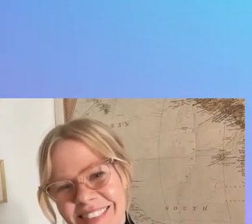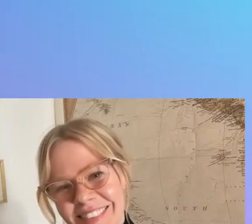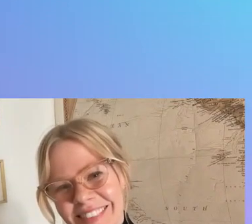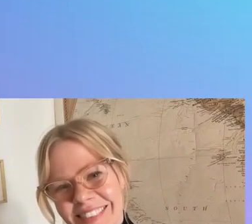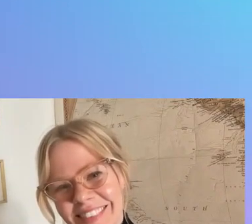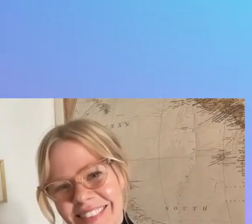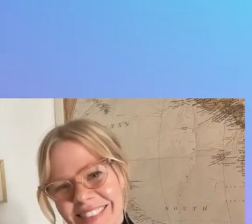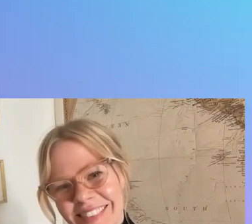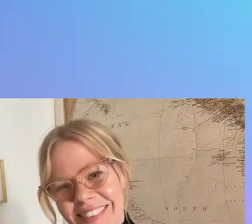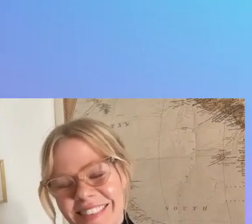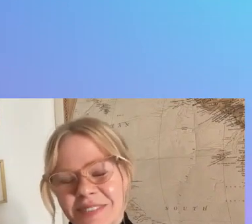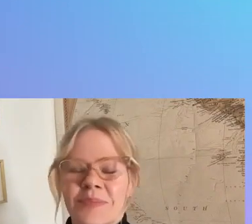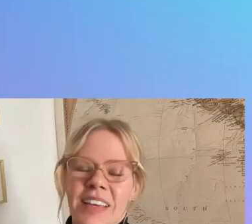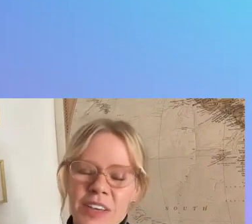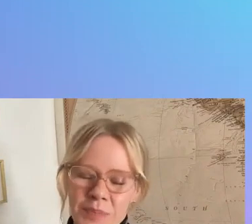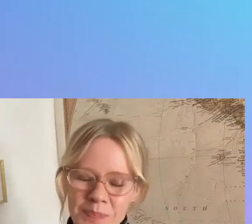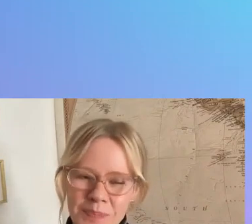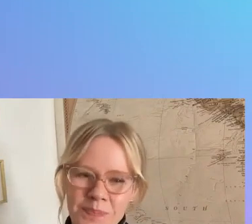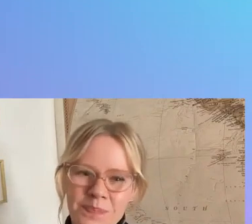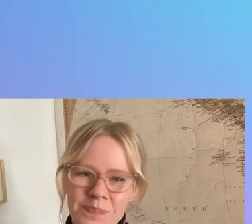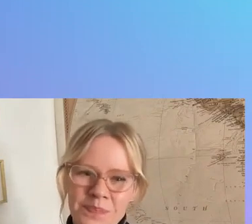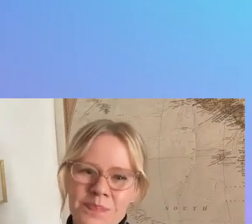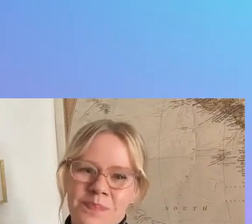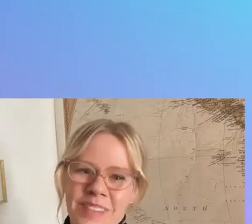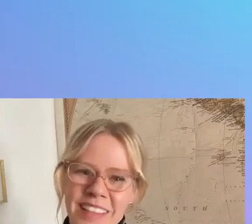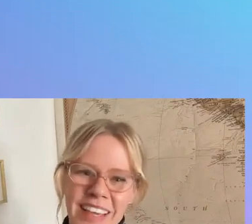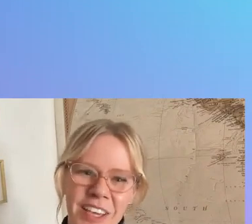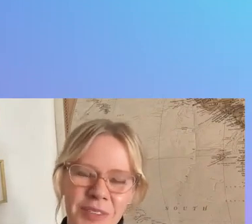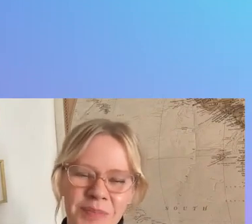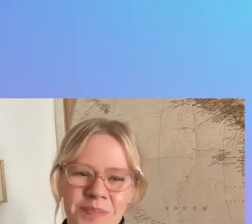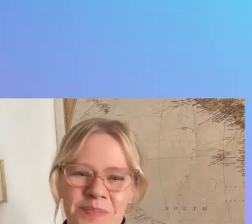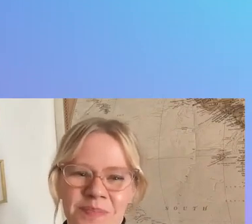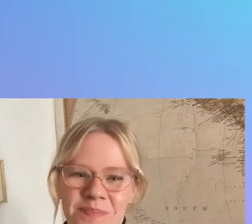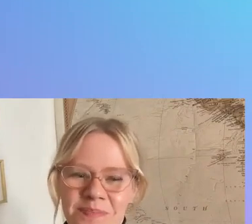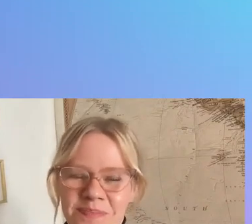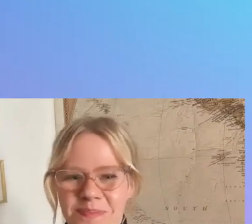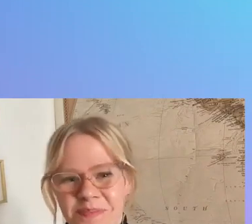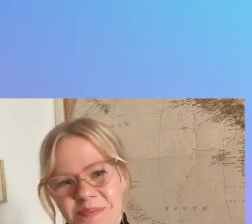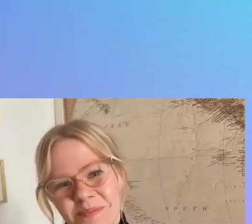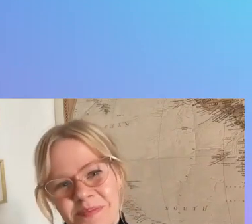that. So thank you very much. Thank you, Lauren. Thank you for everybody who